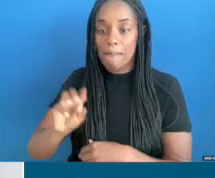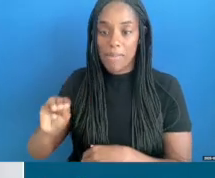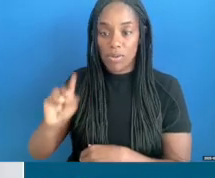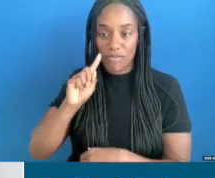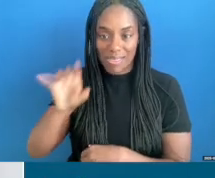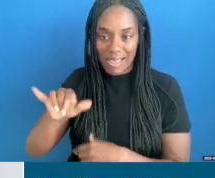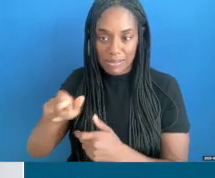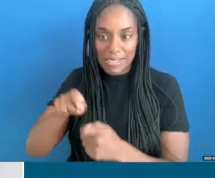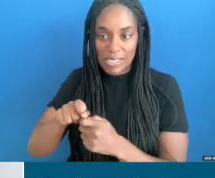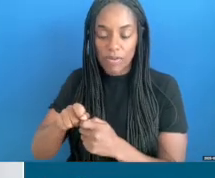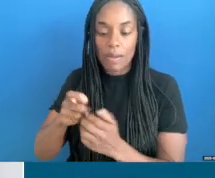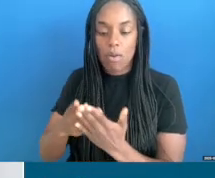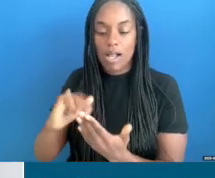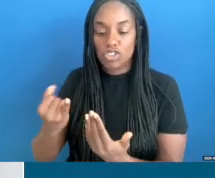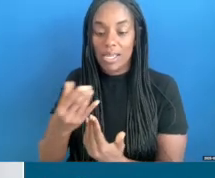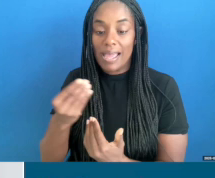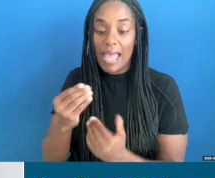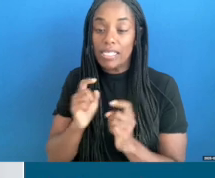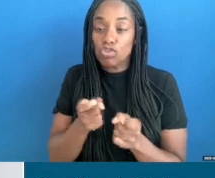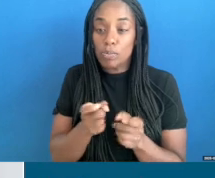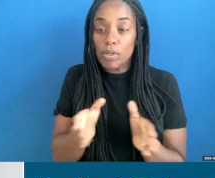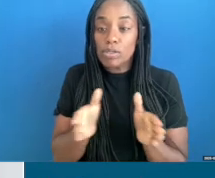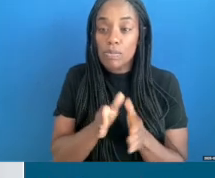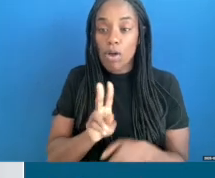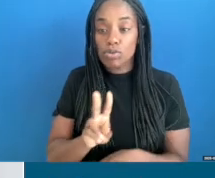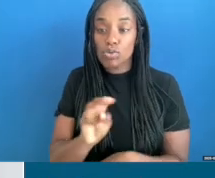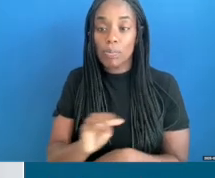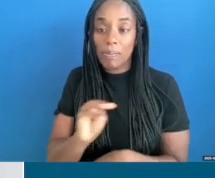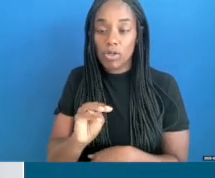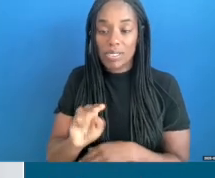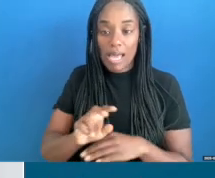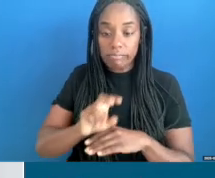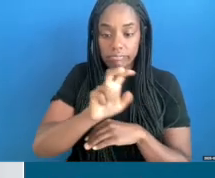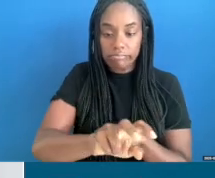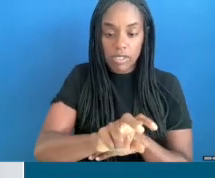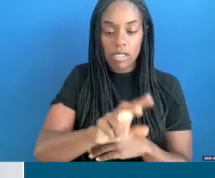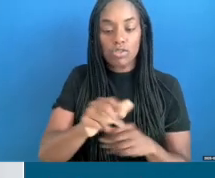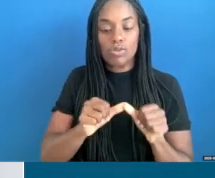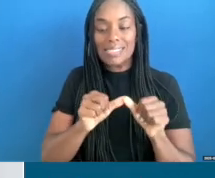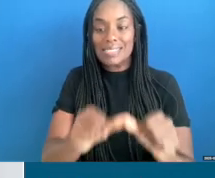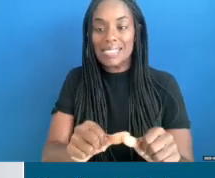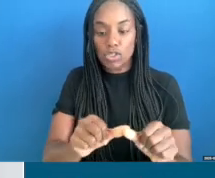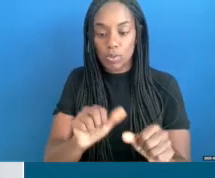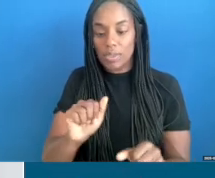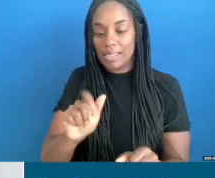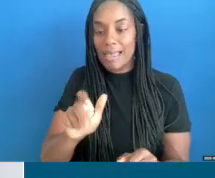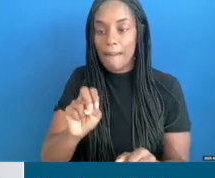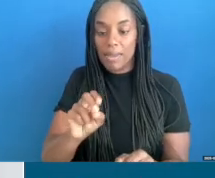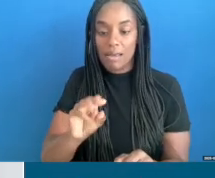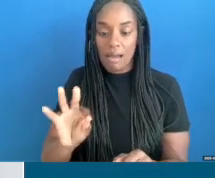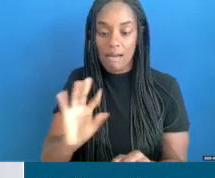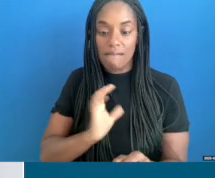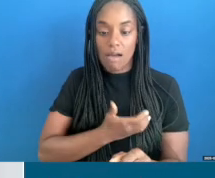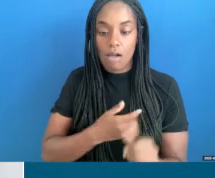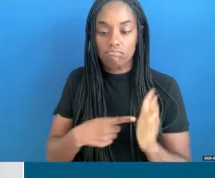and contribute a small $2 million allocation to extend the administration of our demonstration